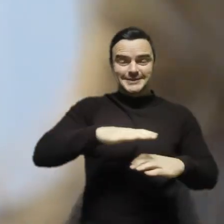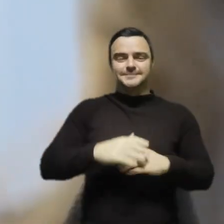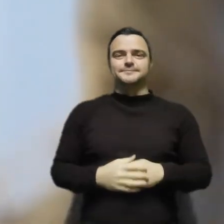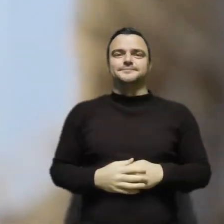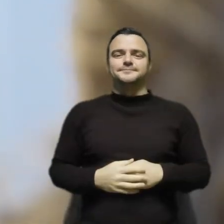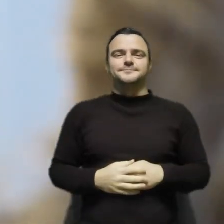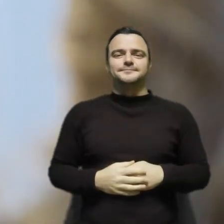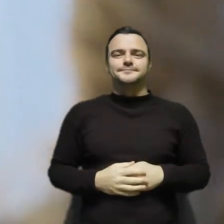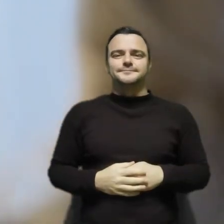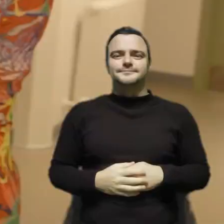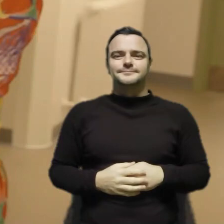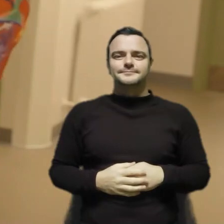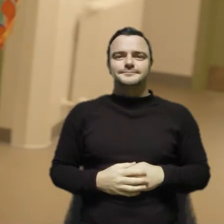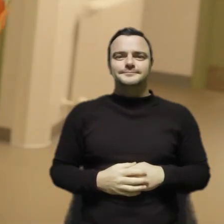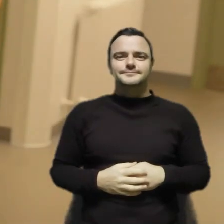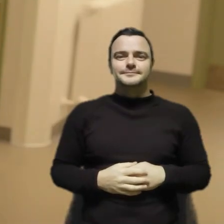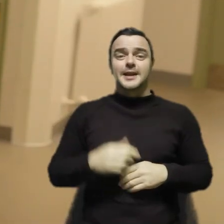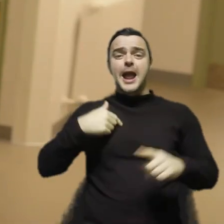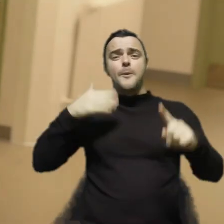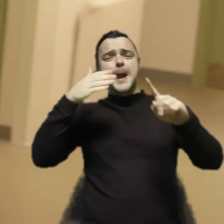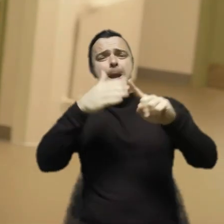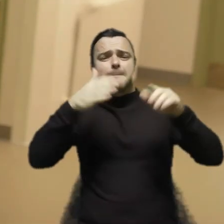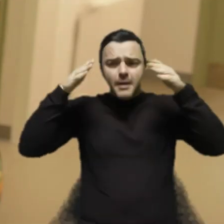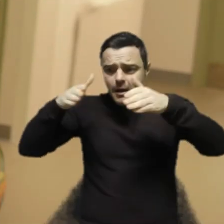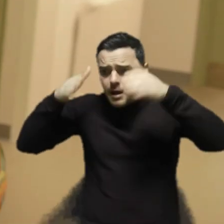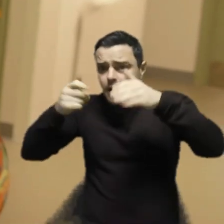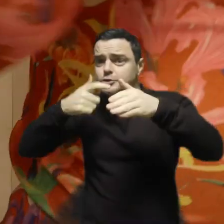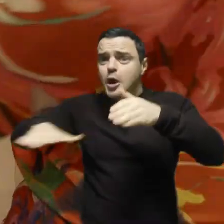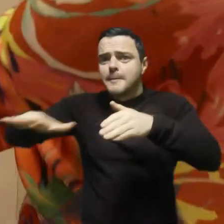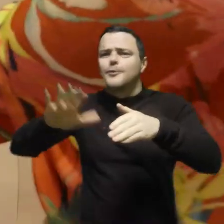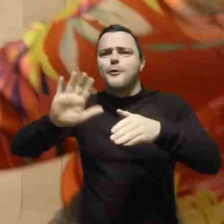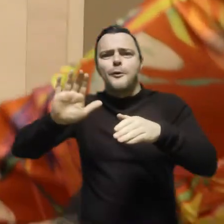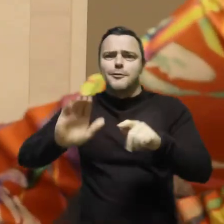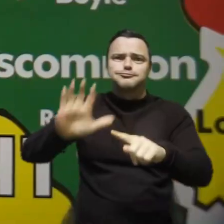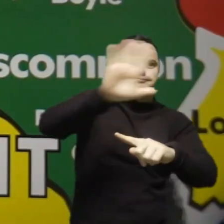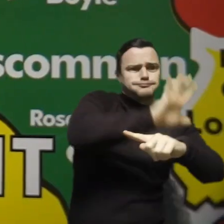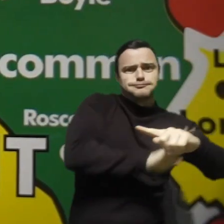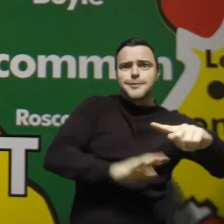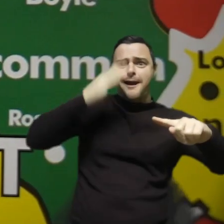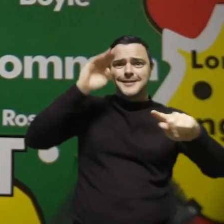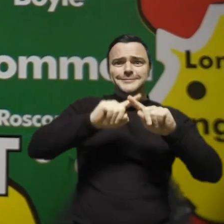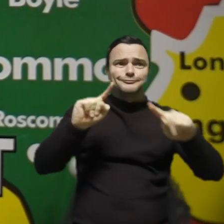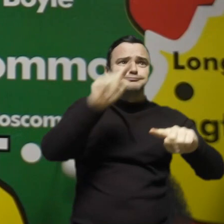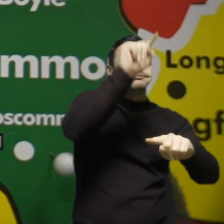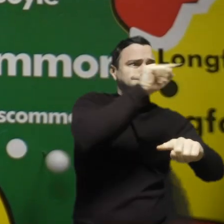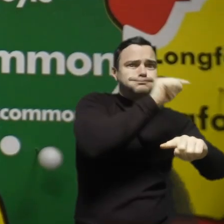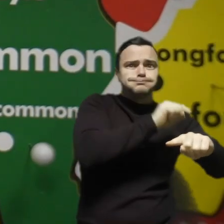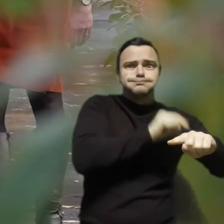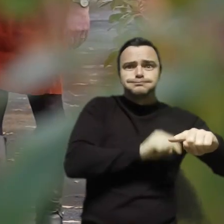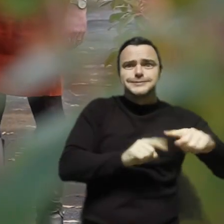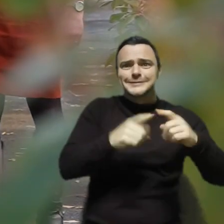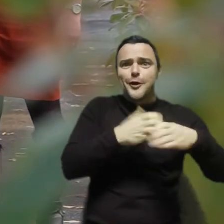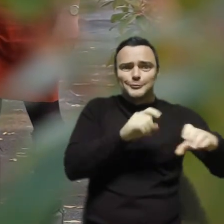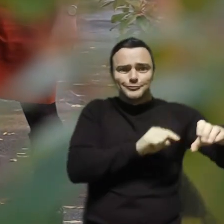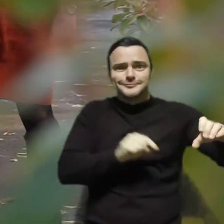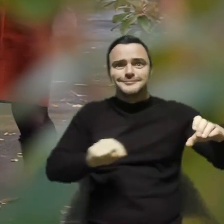plus community. Our aim is to really reach out to the urban areas, the rural areas, just all the different nooks and